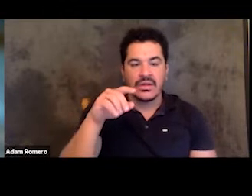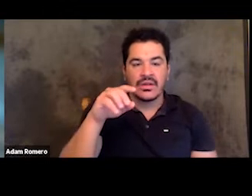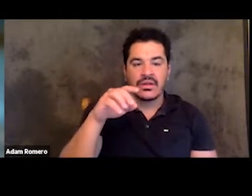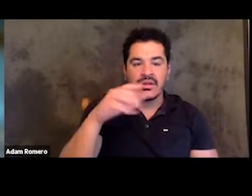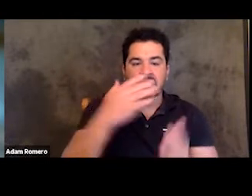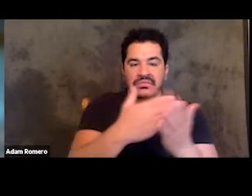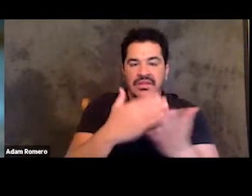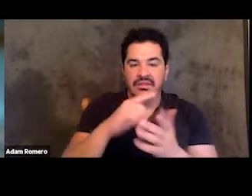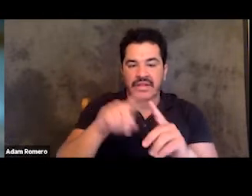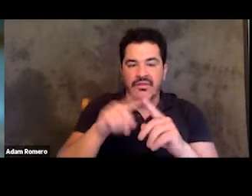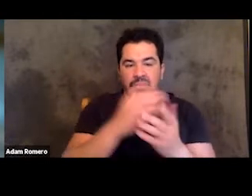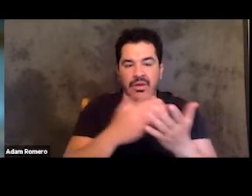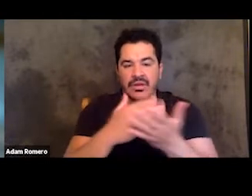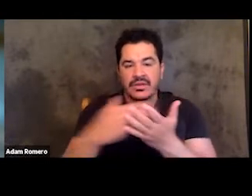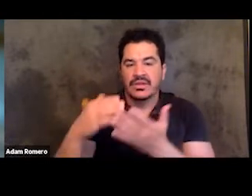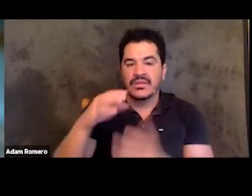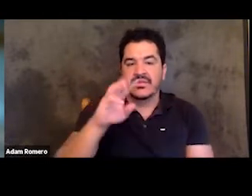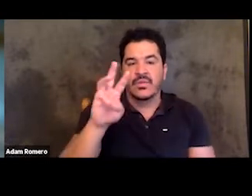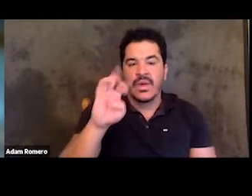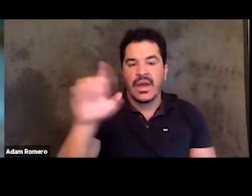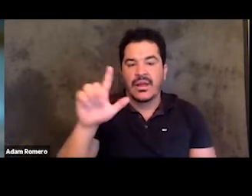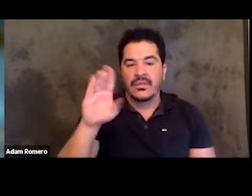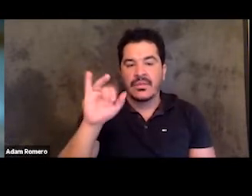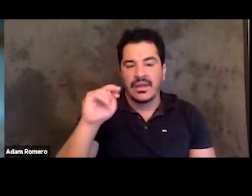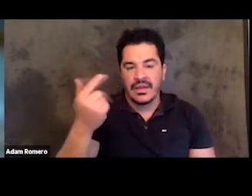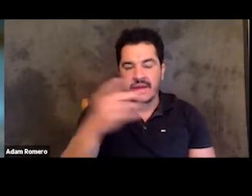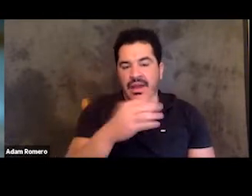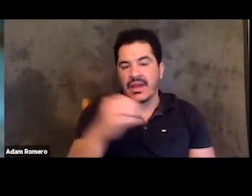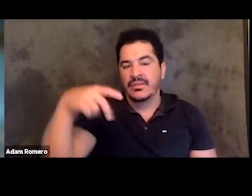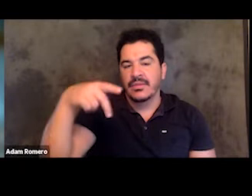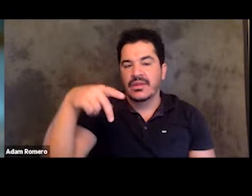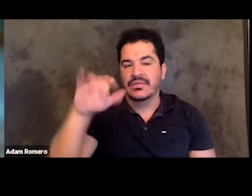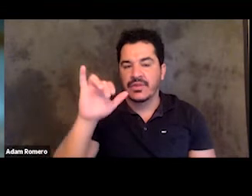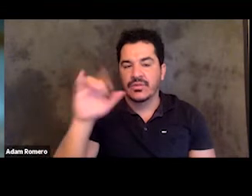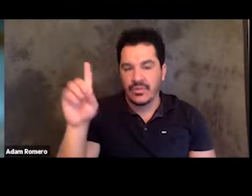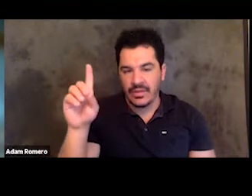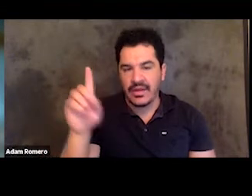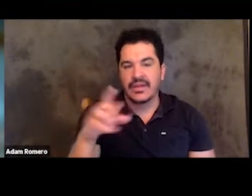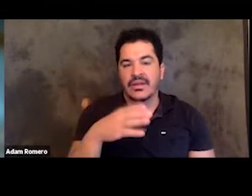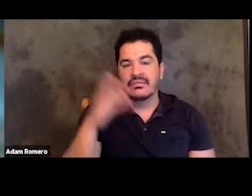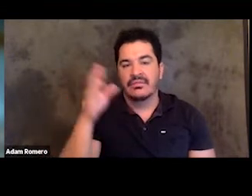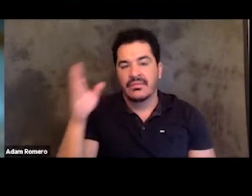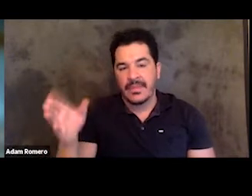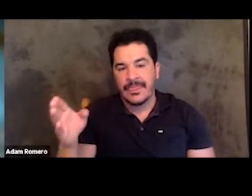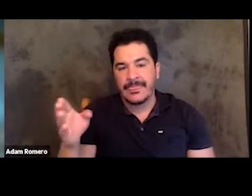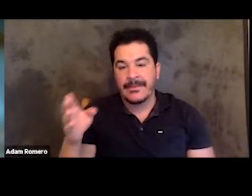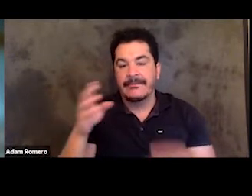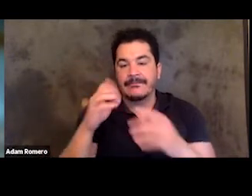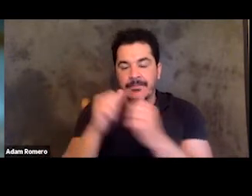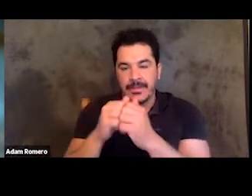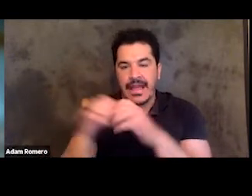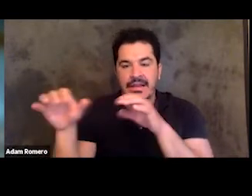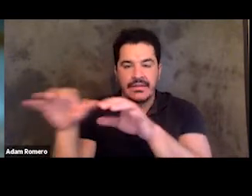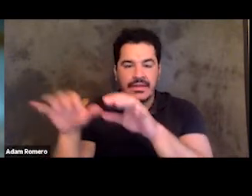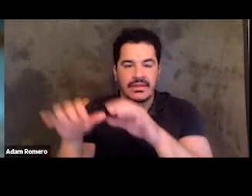illustrative activities. So this links activities to the positive youth development